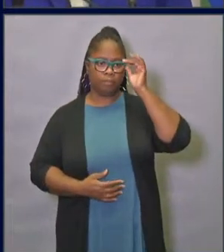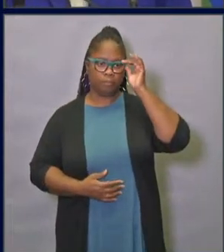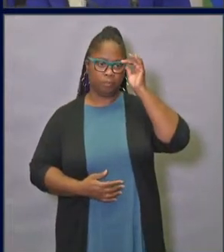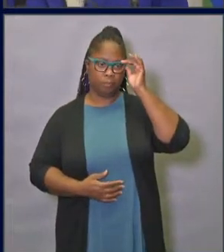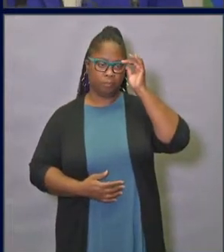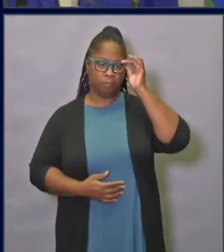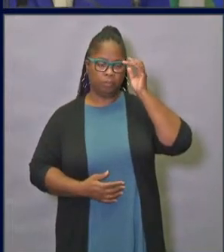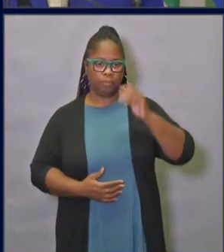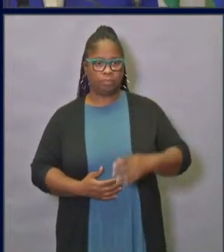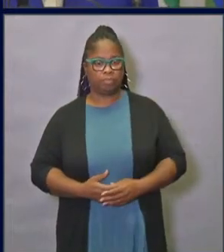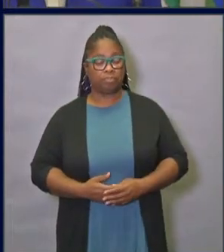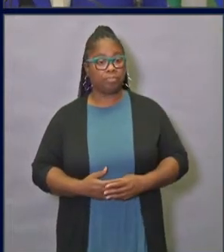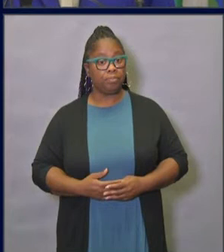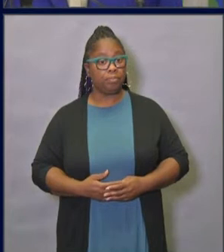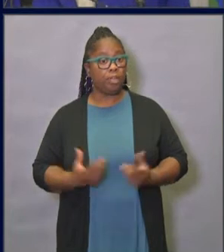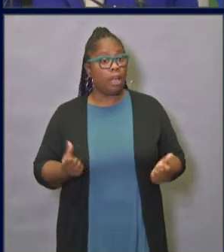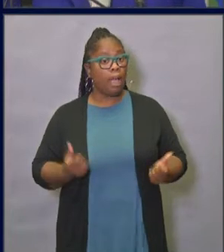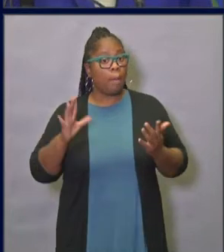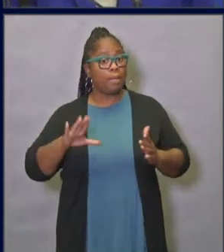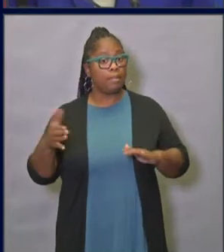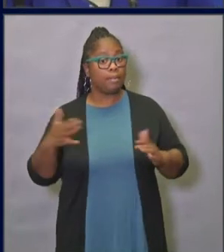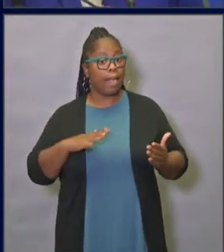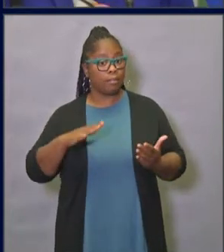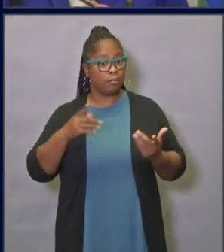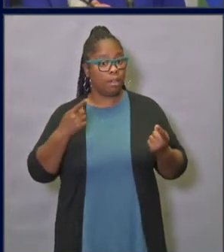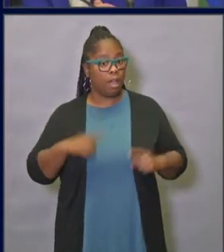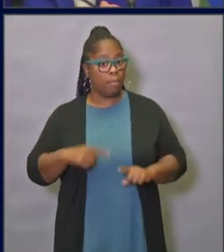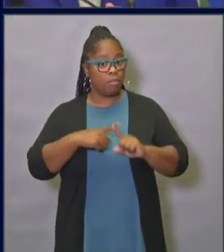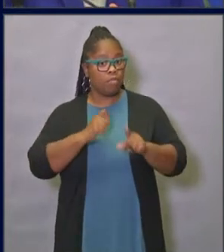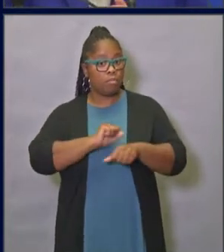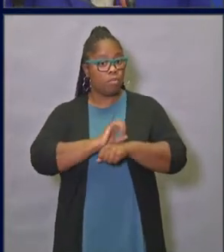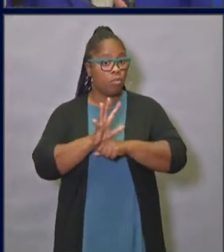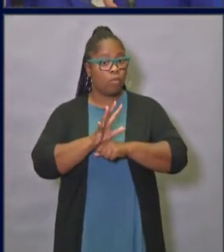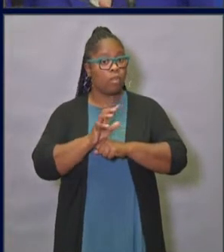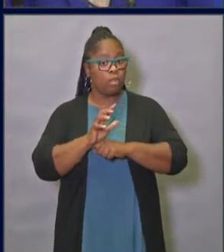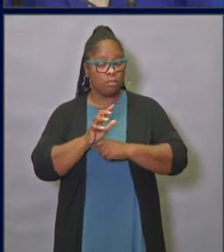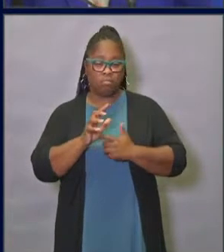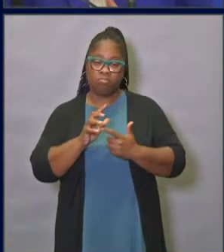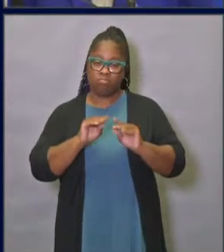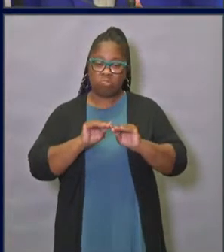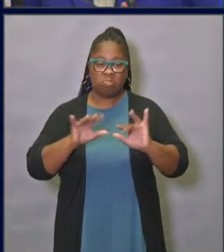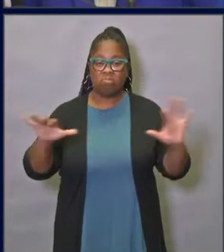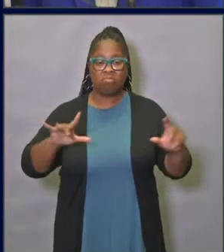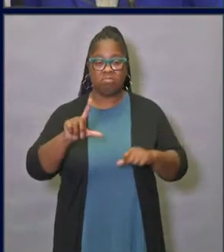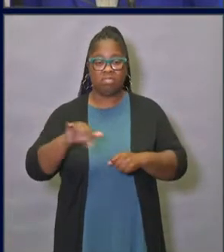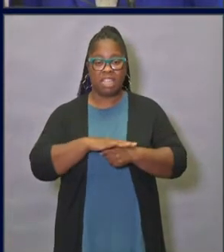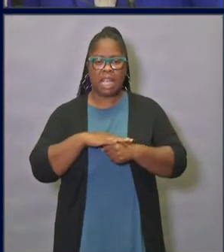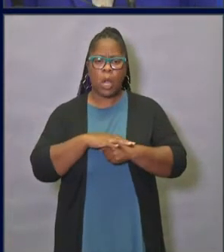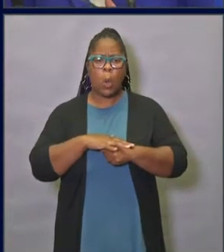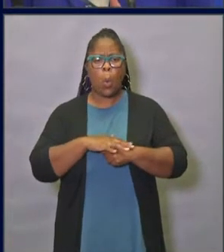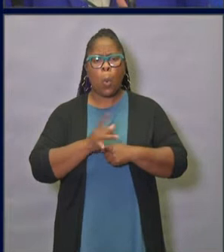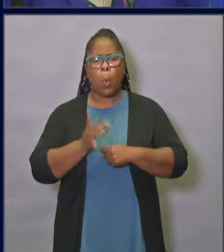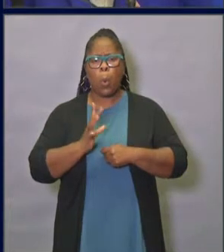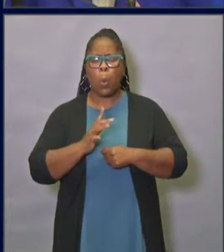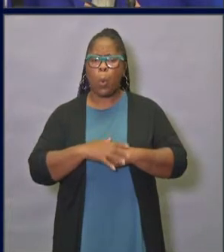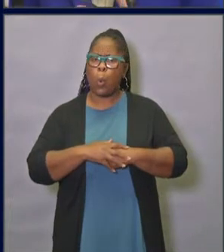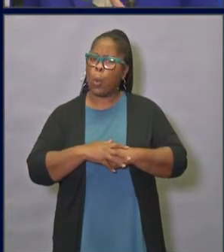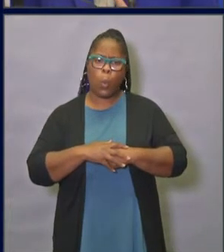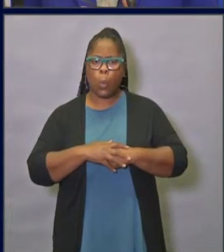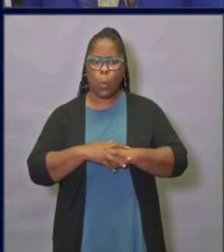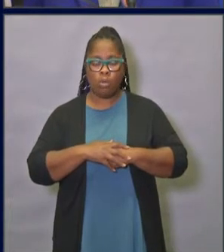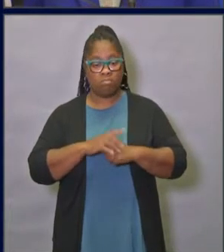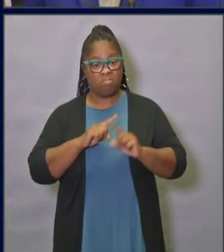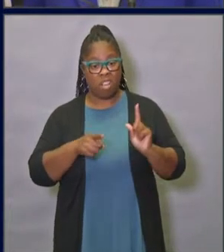While the number of deaths that we've seen from COVID-19 across our county is devastating, we are, as you can see on this